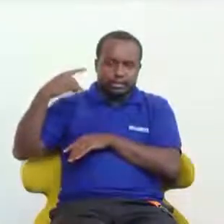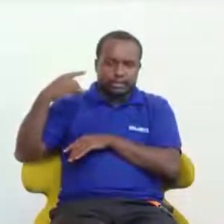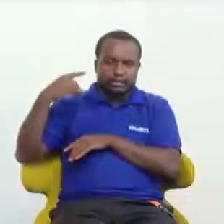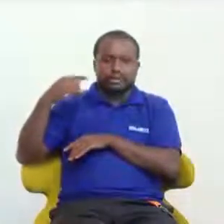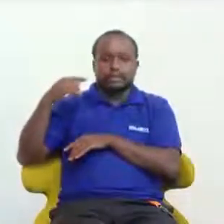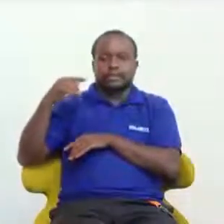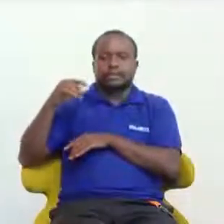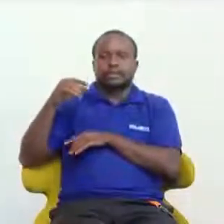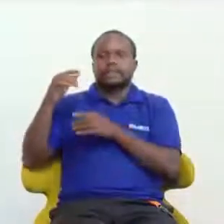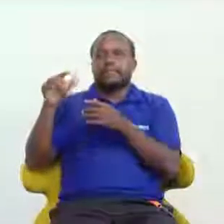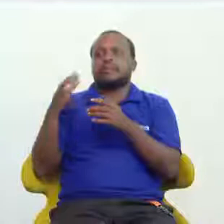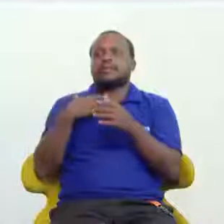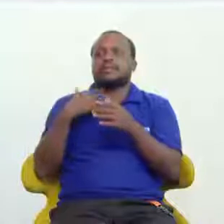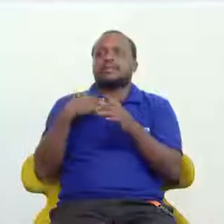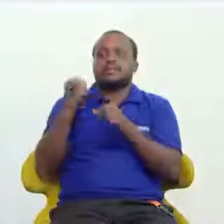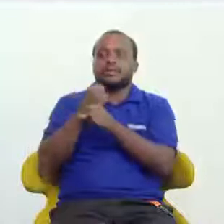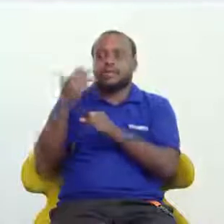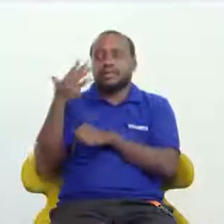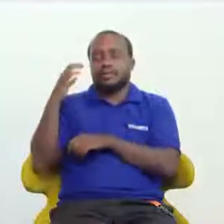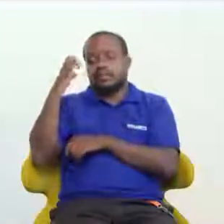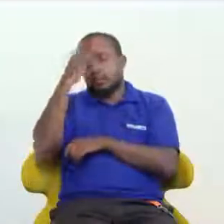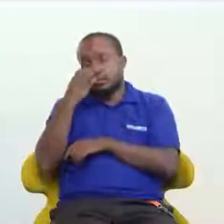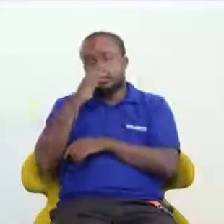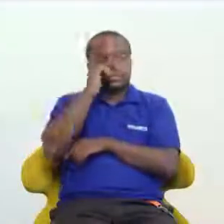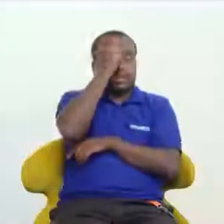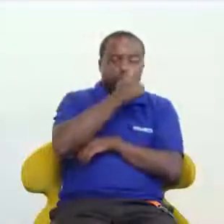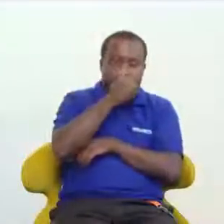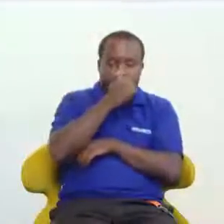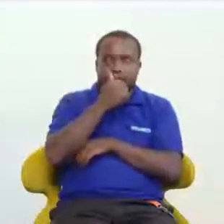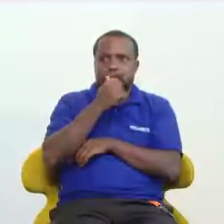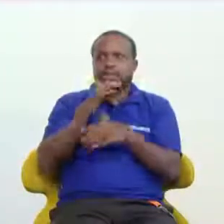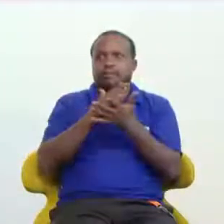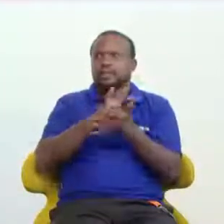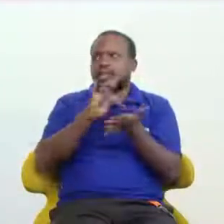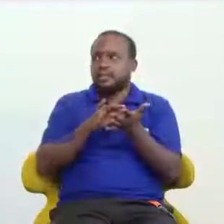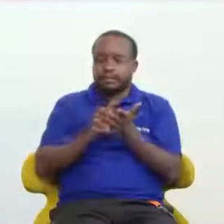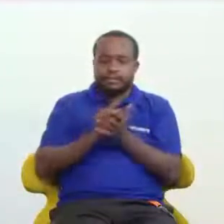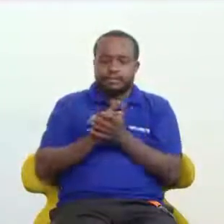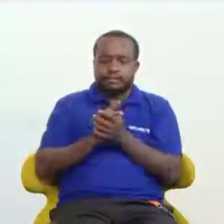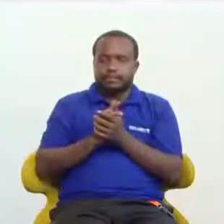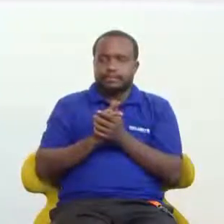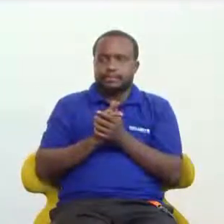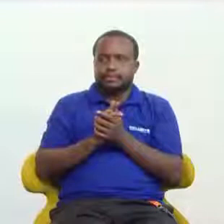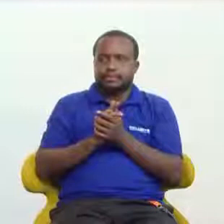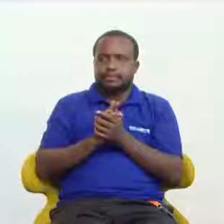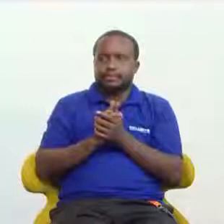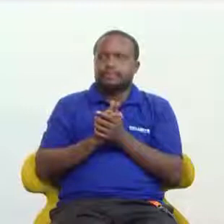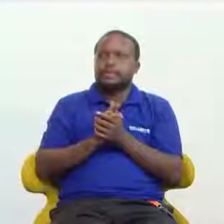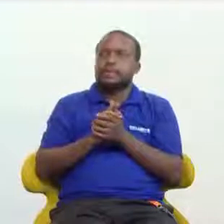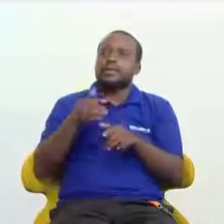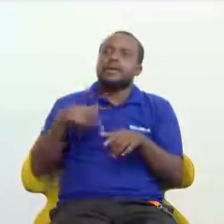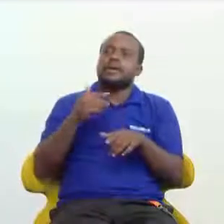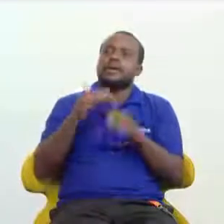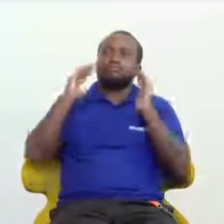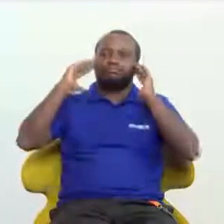Africa, Europe, and the Middle East. And my dear Sarah Basson, right over here up front, is leading our emerging markets efforts. We